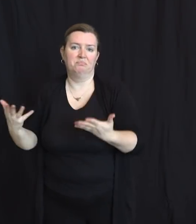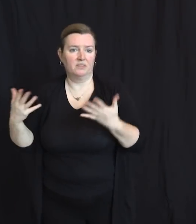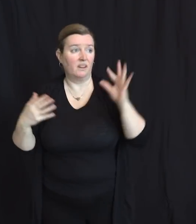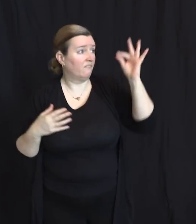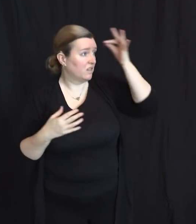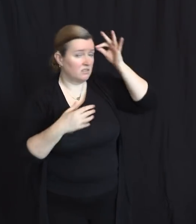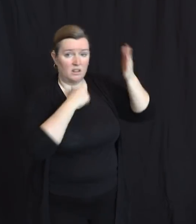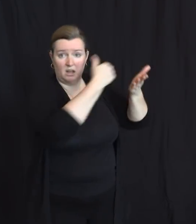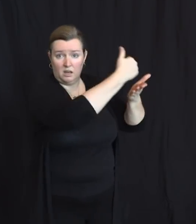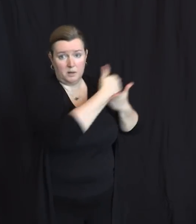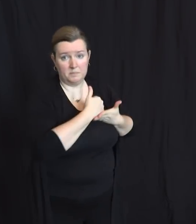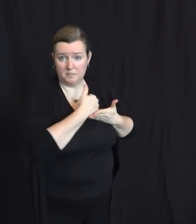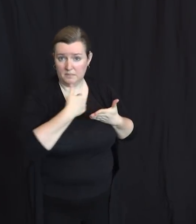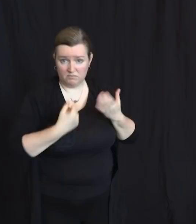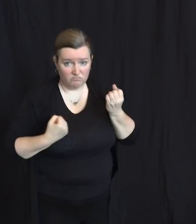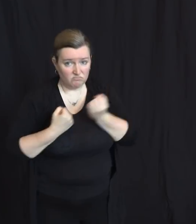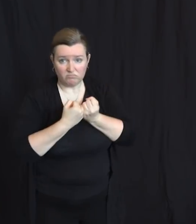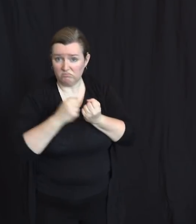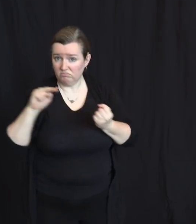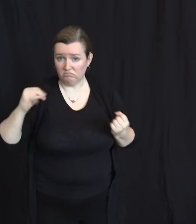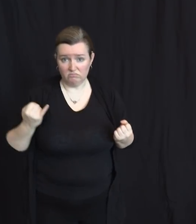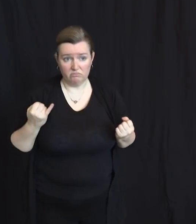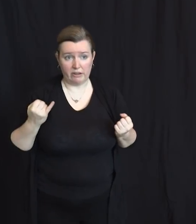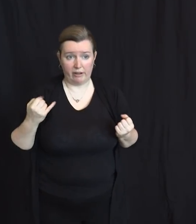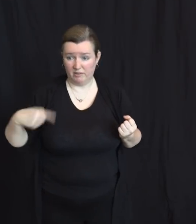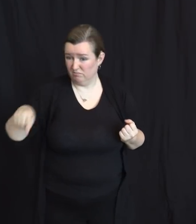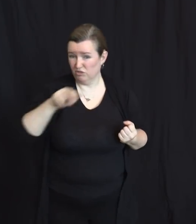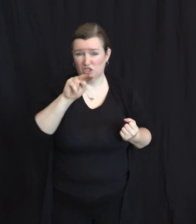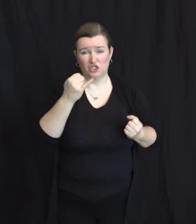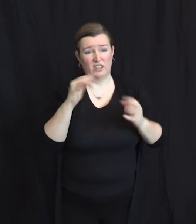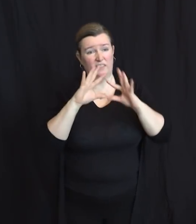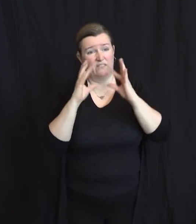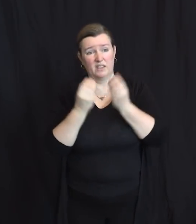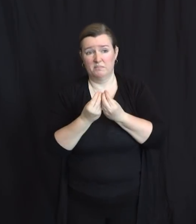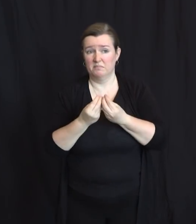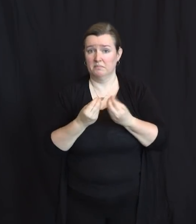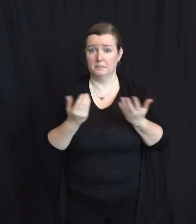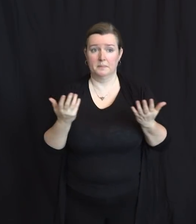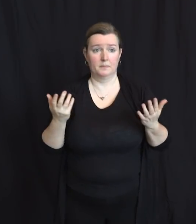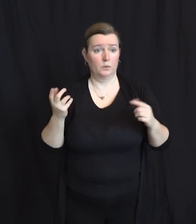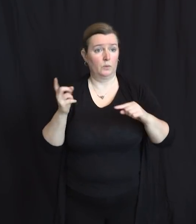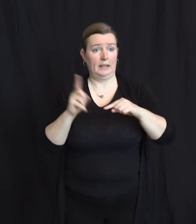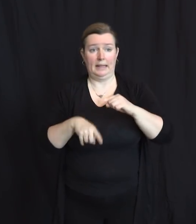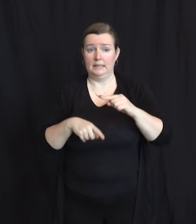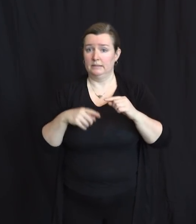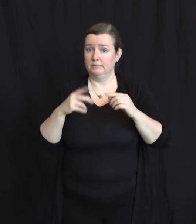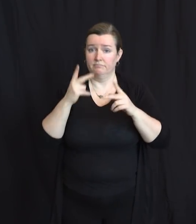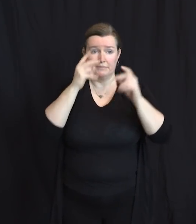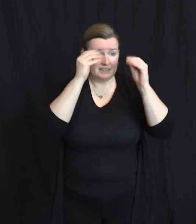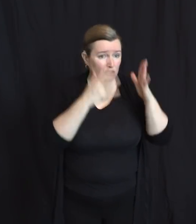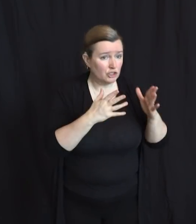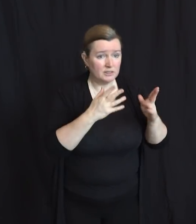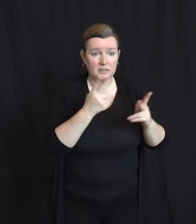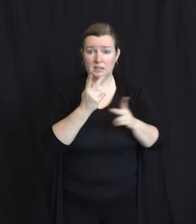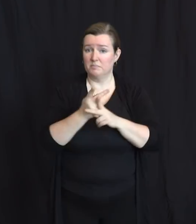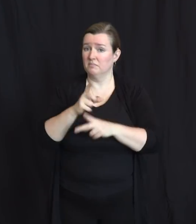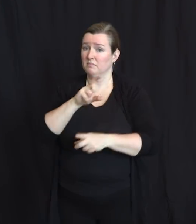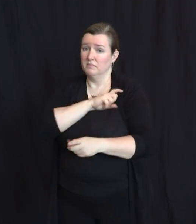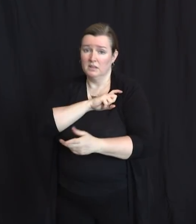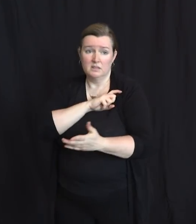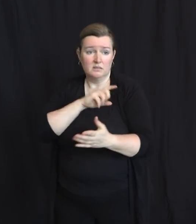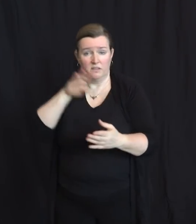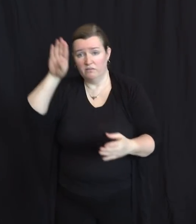and support New Jersey's families, we may not be able to keep our teachers, cops, firefighters, and